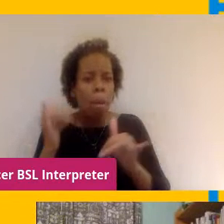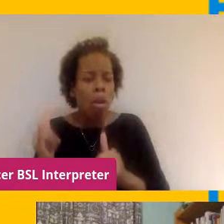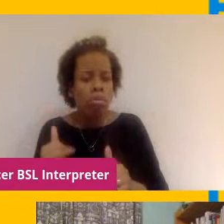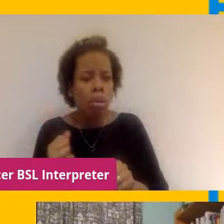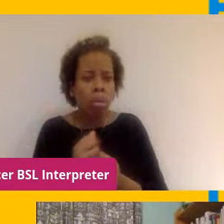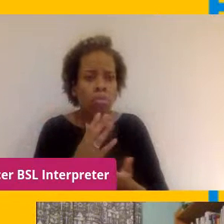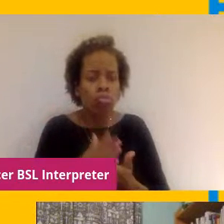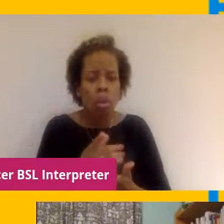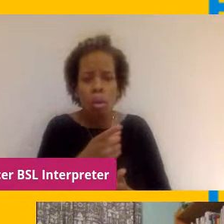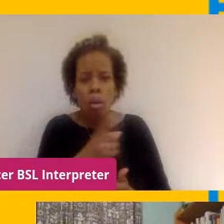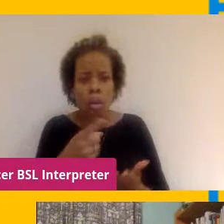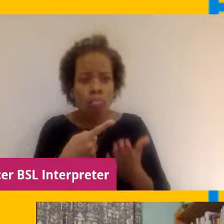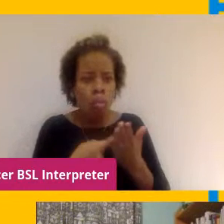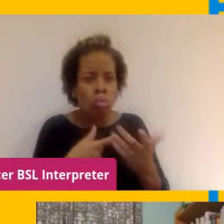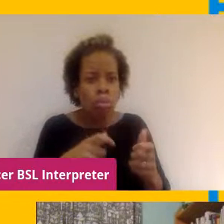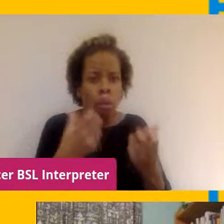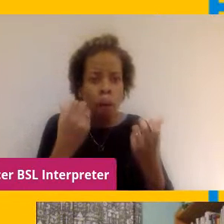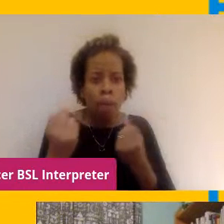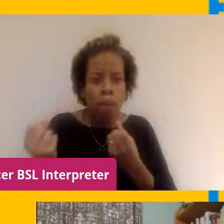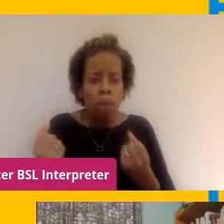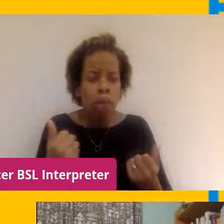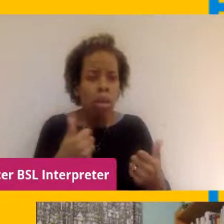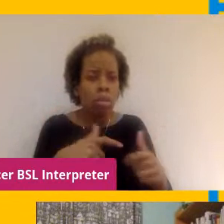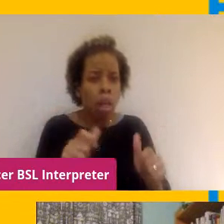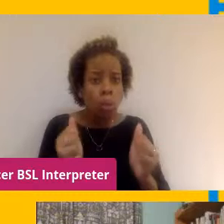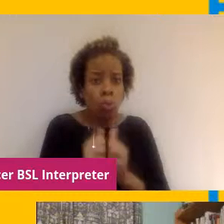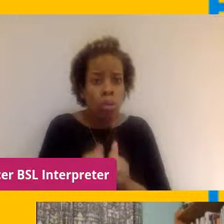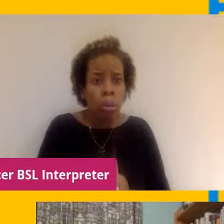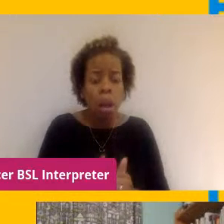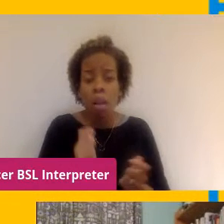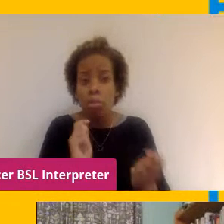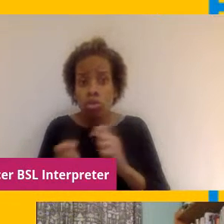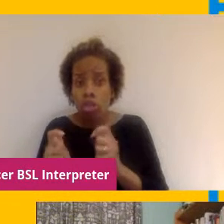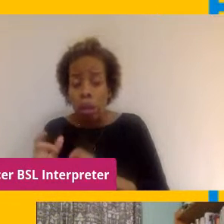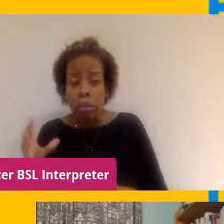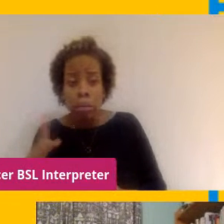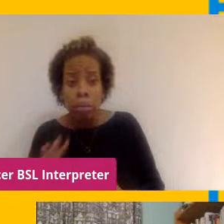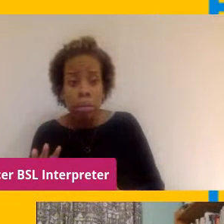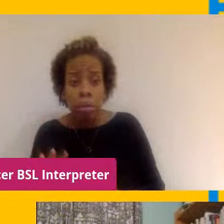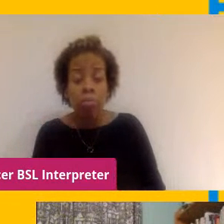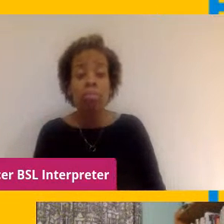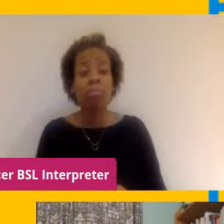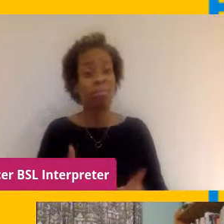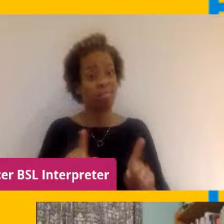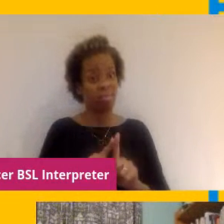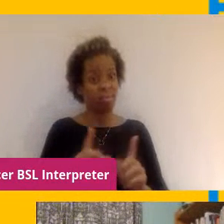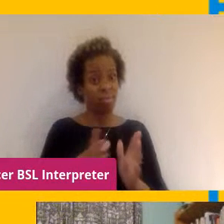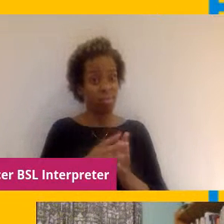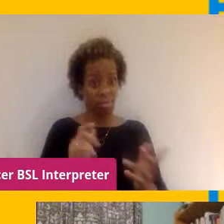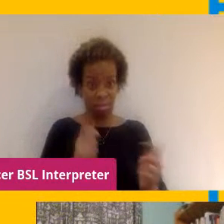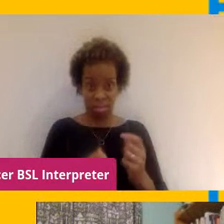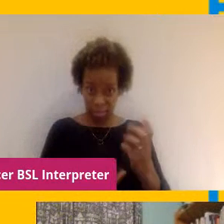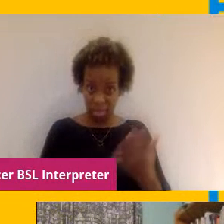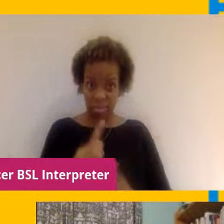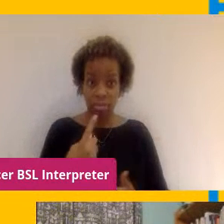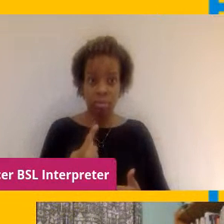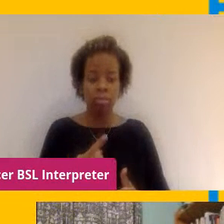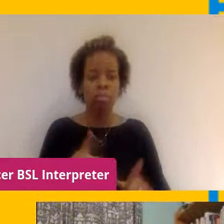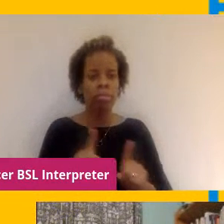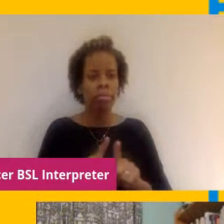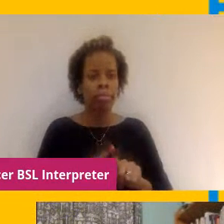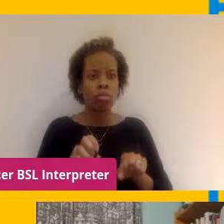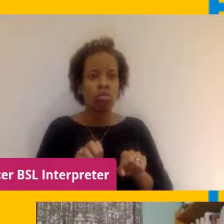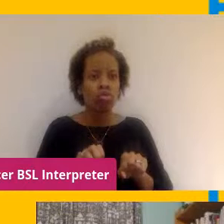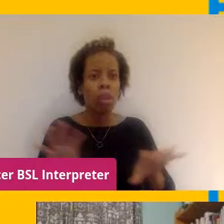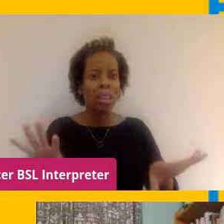measures remain effective as things change. So some examples of what's changed are there's increasing transmission